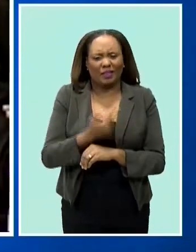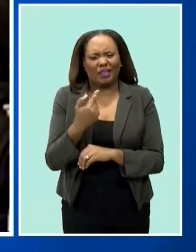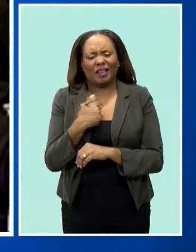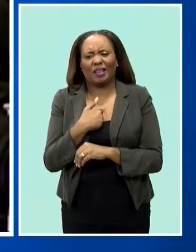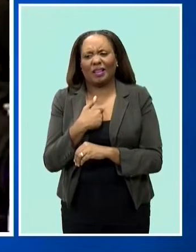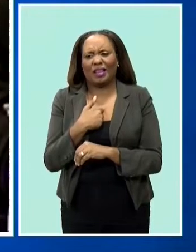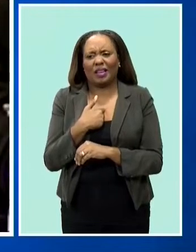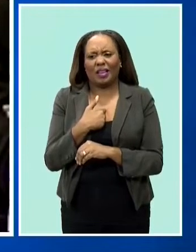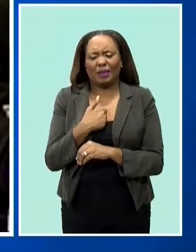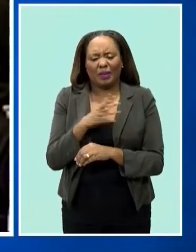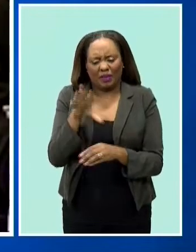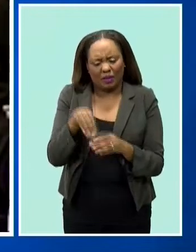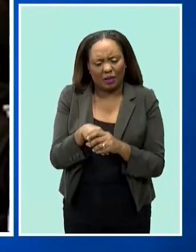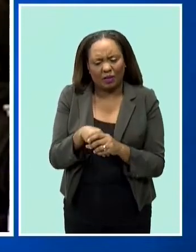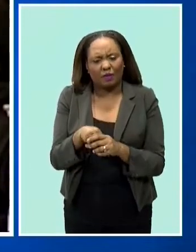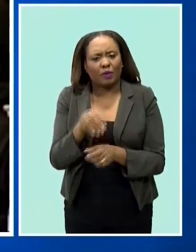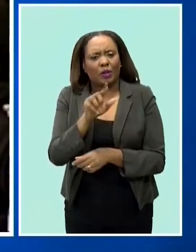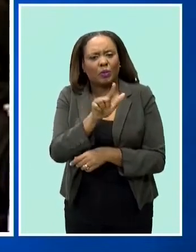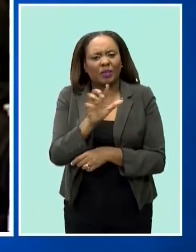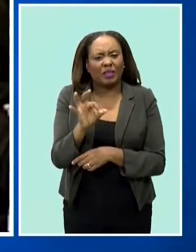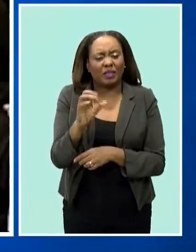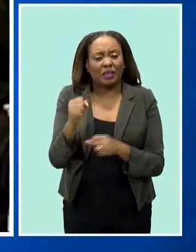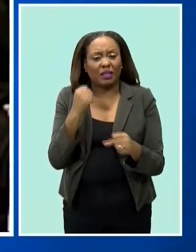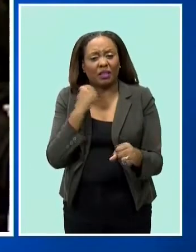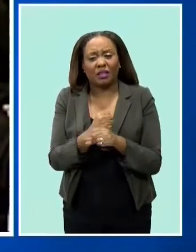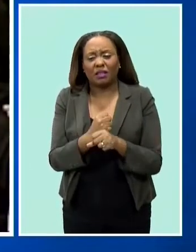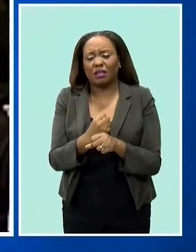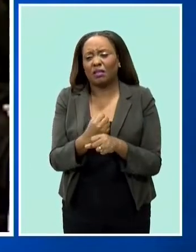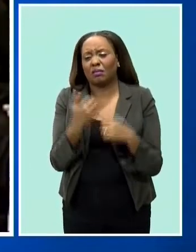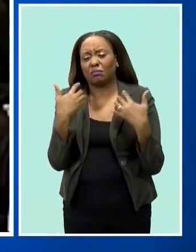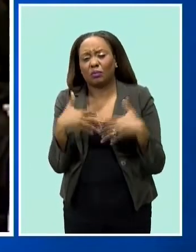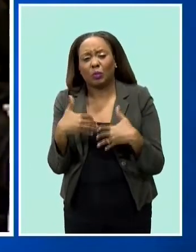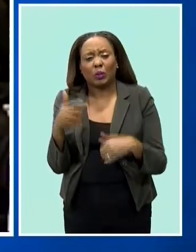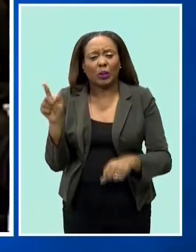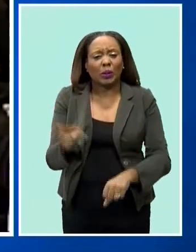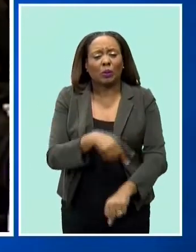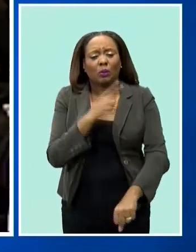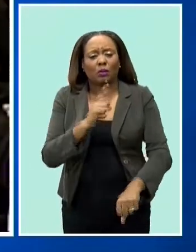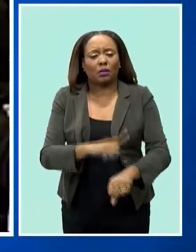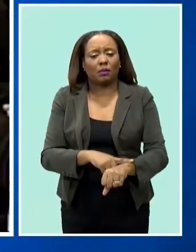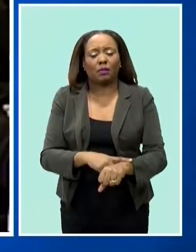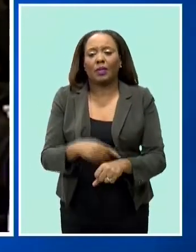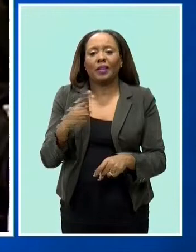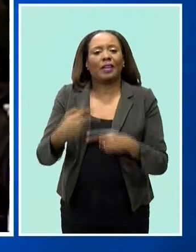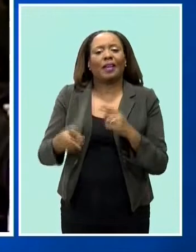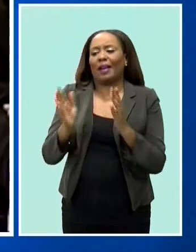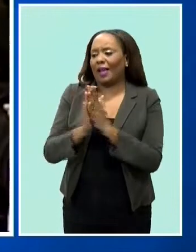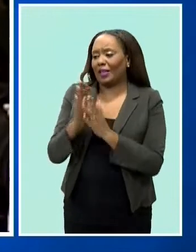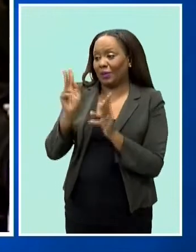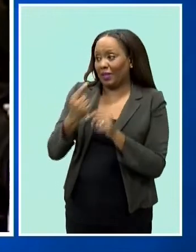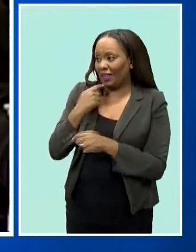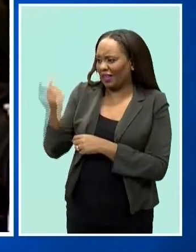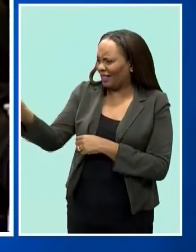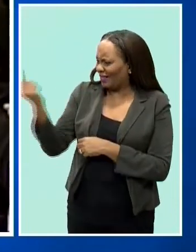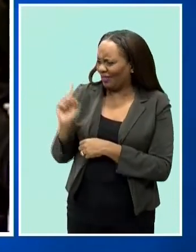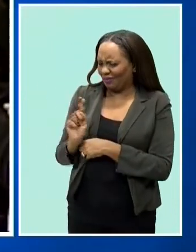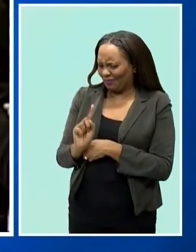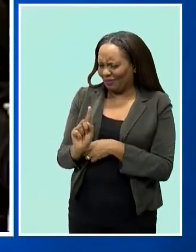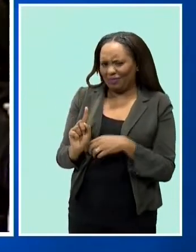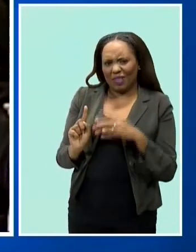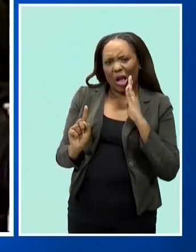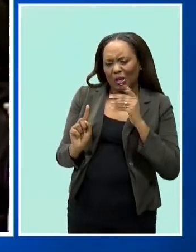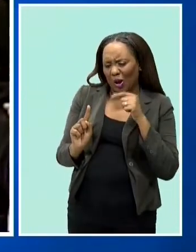for 29 years with young people, and you cannot invite a professional to come and just talk to a class about